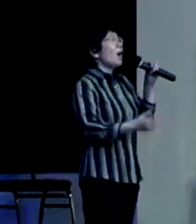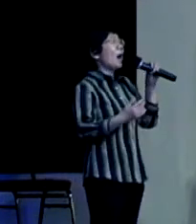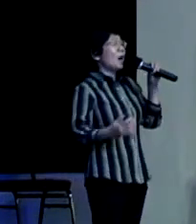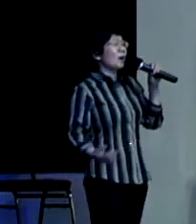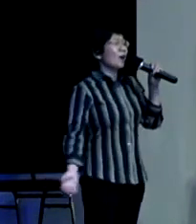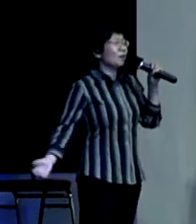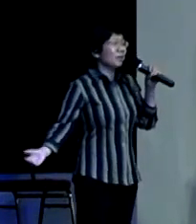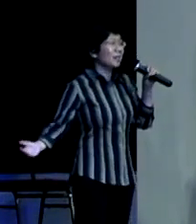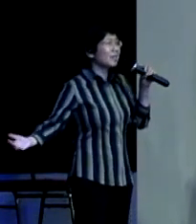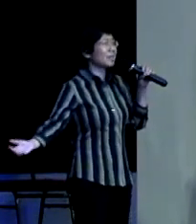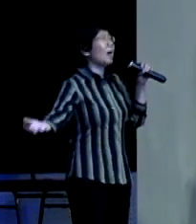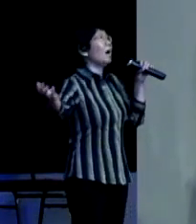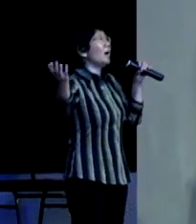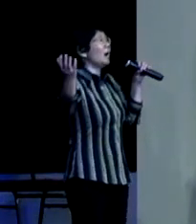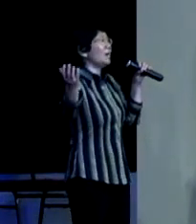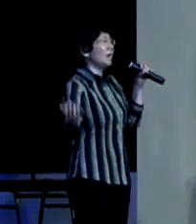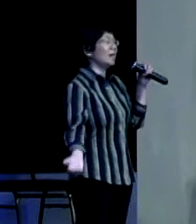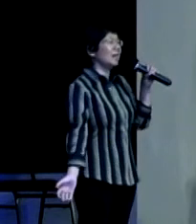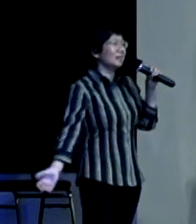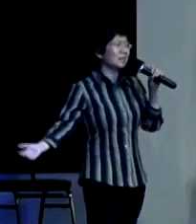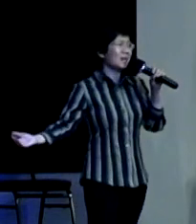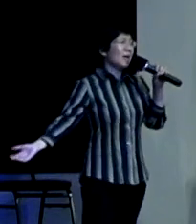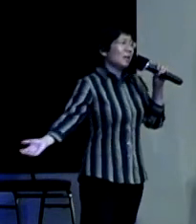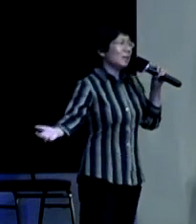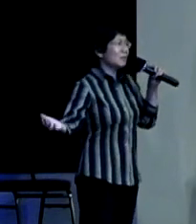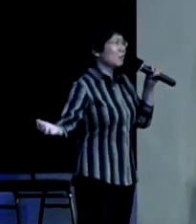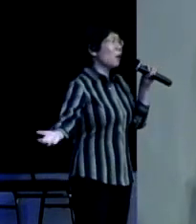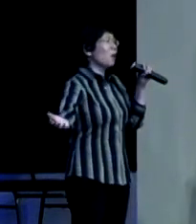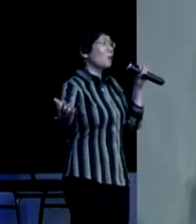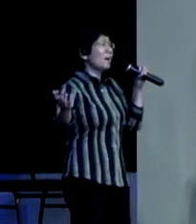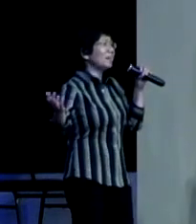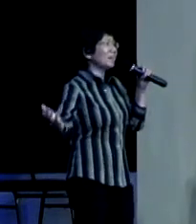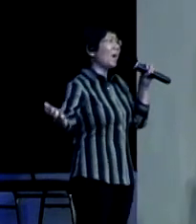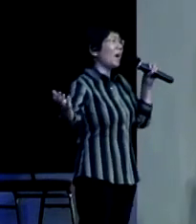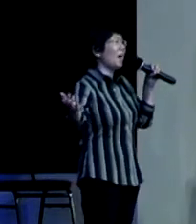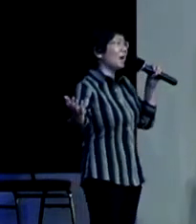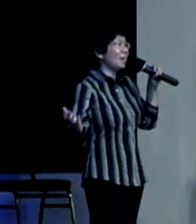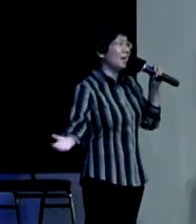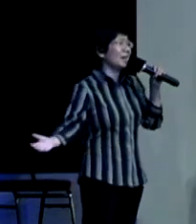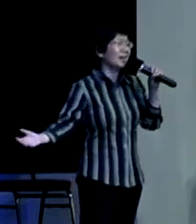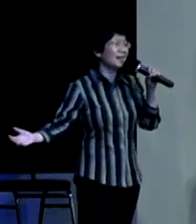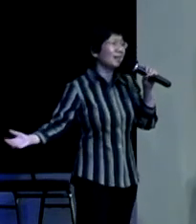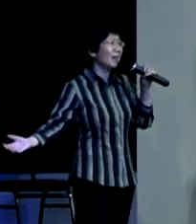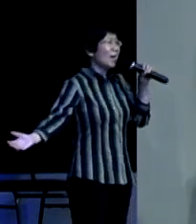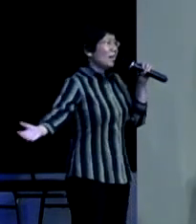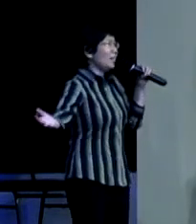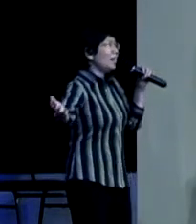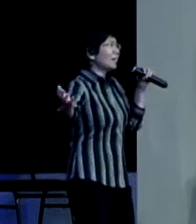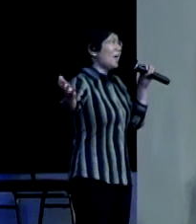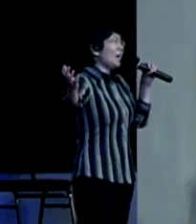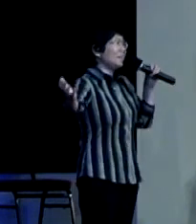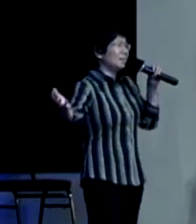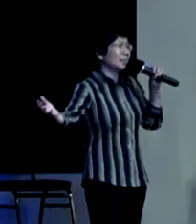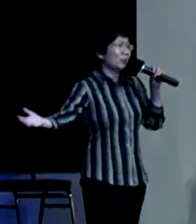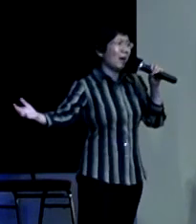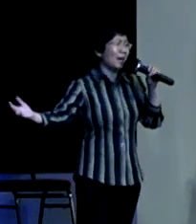ring. Out of the silence, the roaring lion